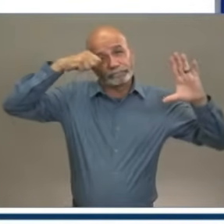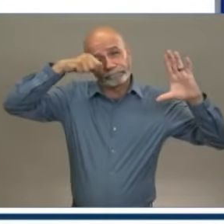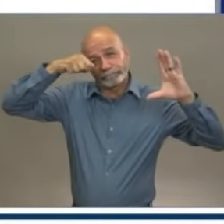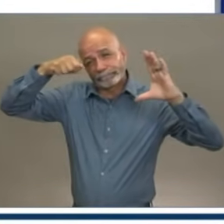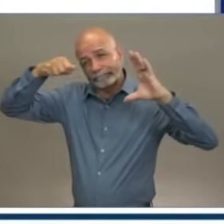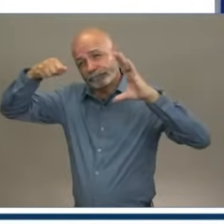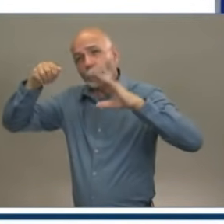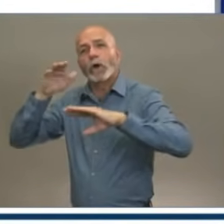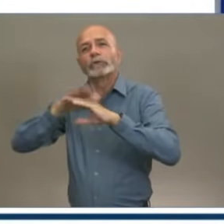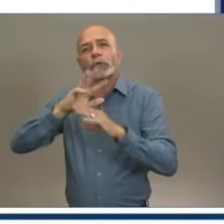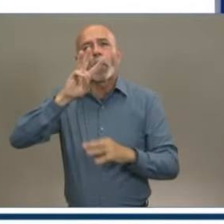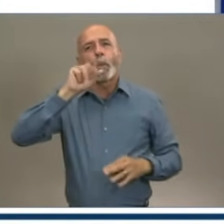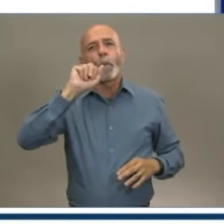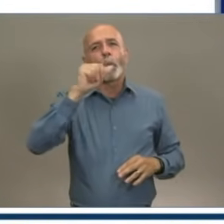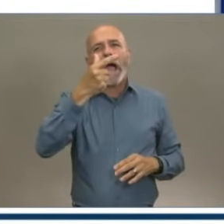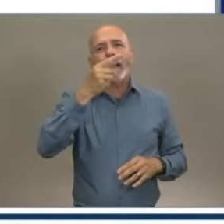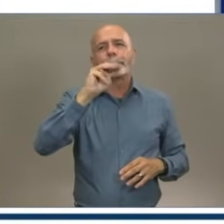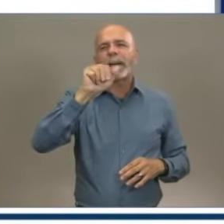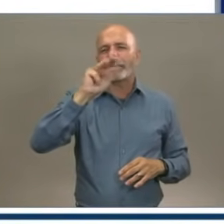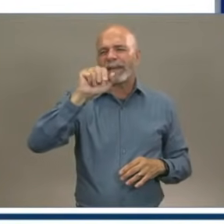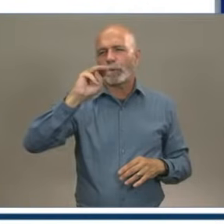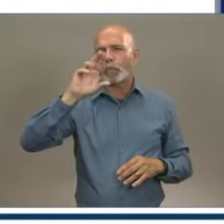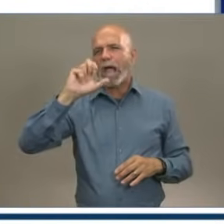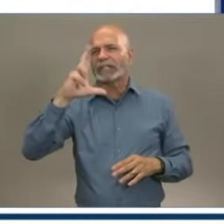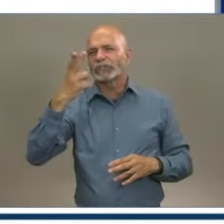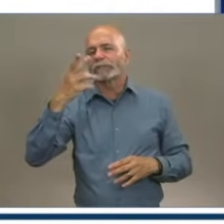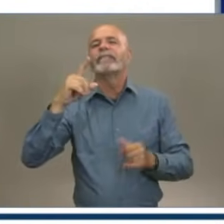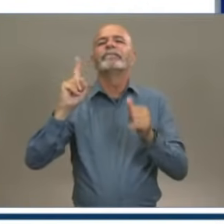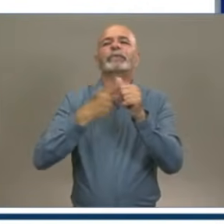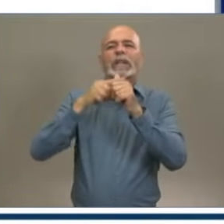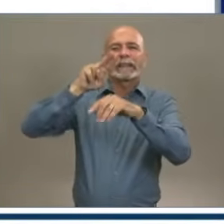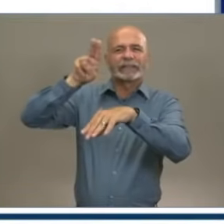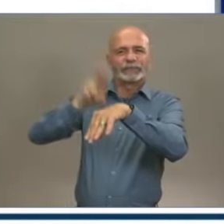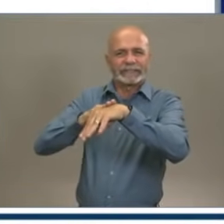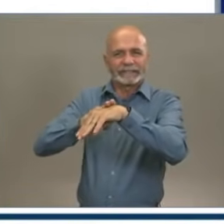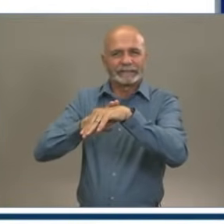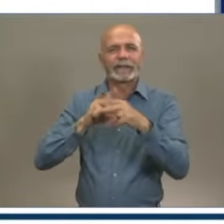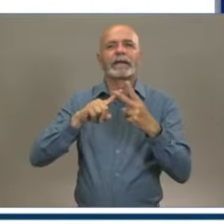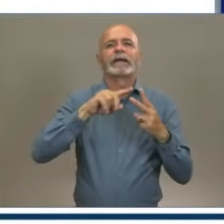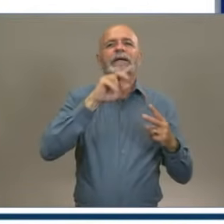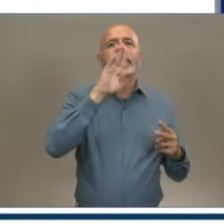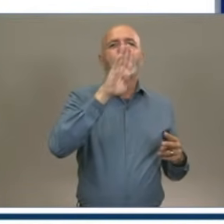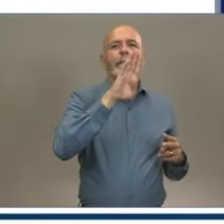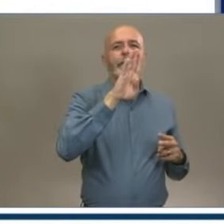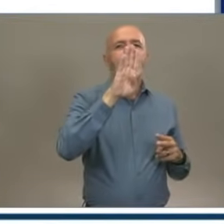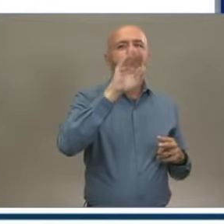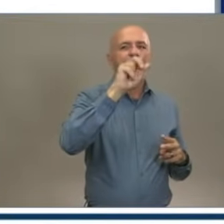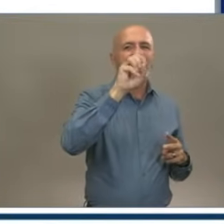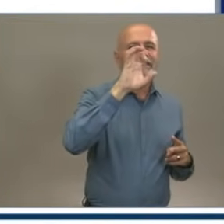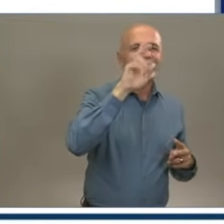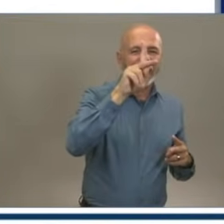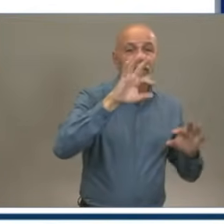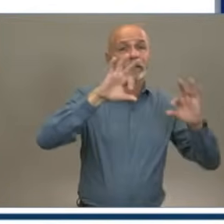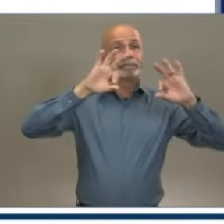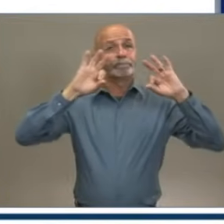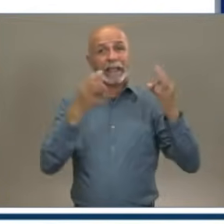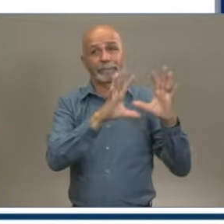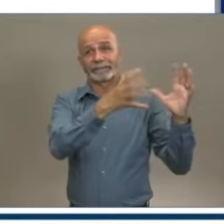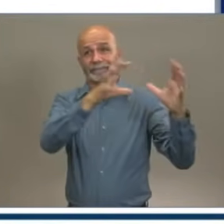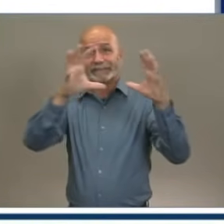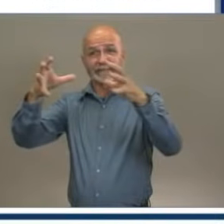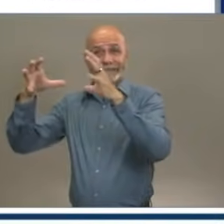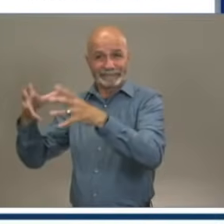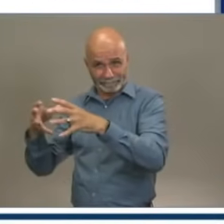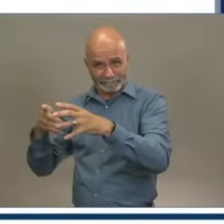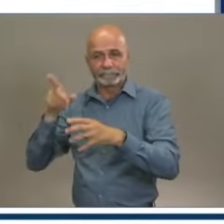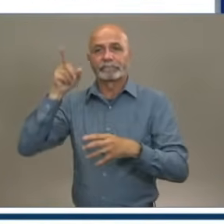Waigoma First Nation, Wagmatcook First Nation, and Badek, and features family members of the musicians. It was directed by Stephanie